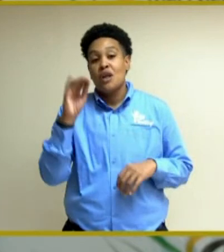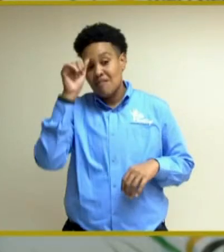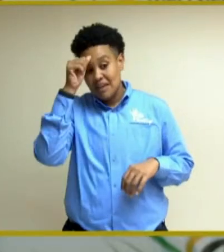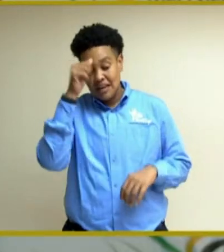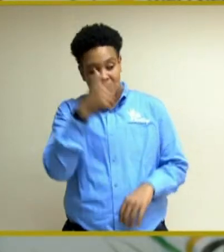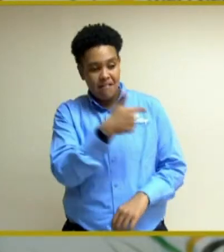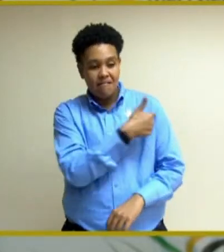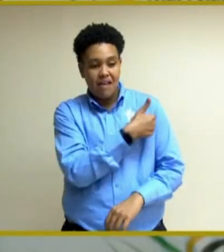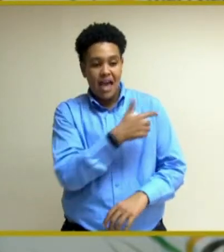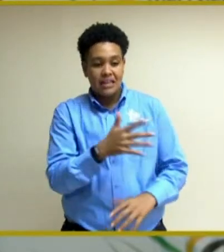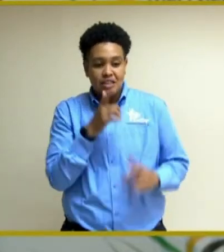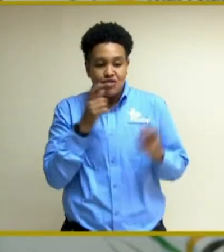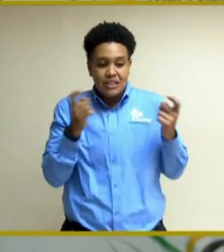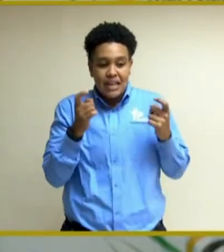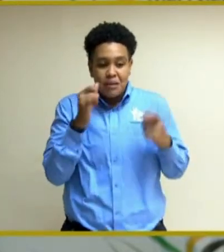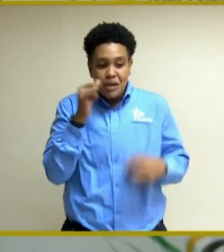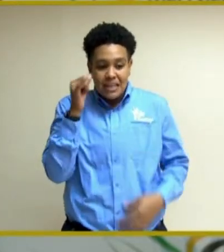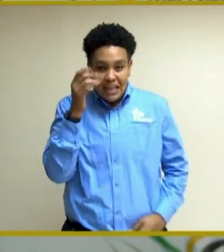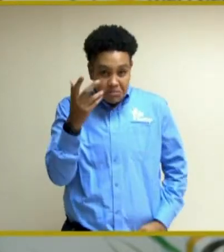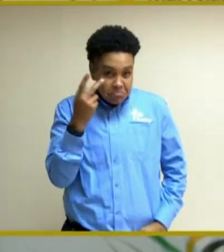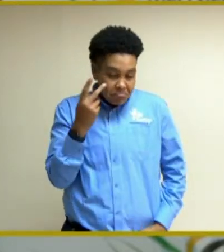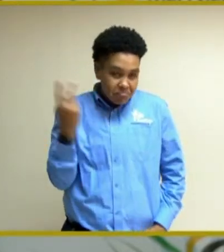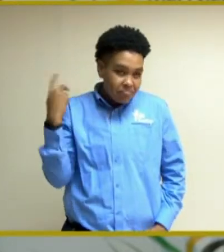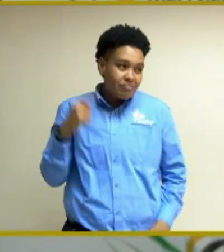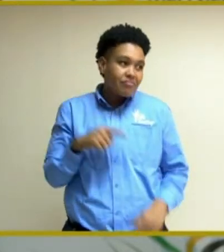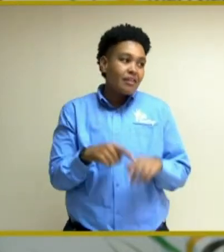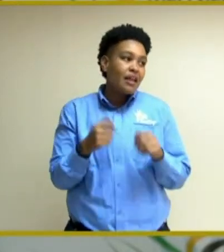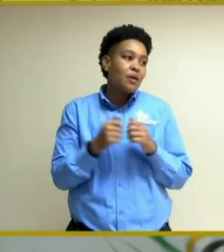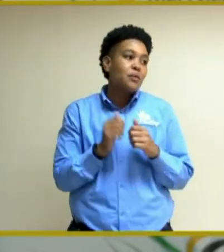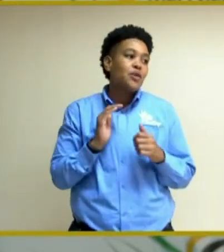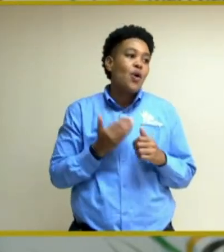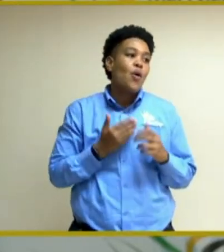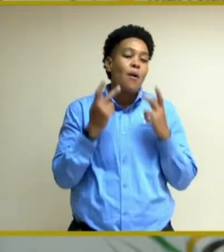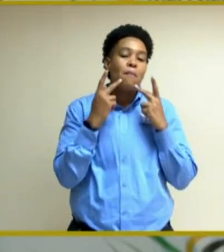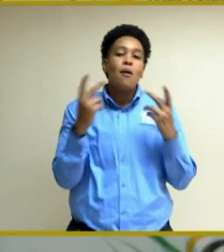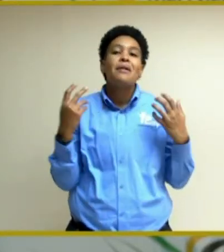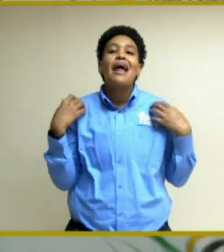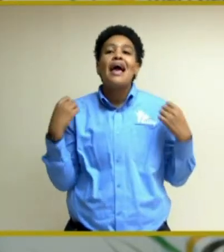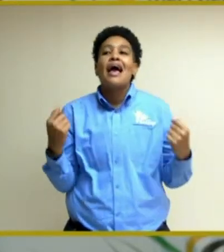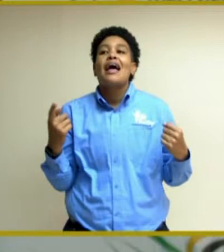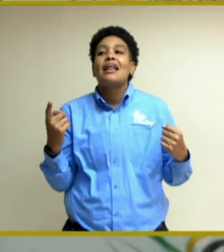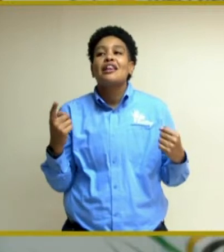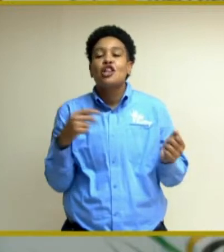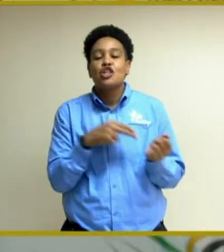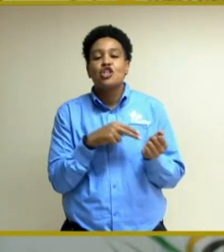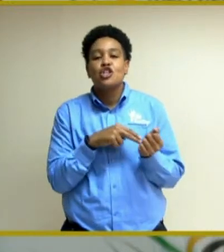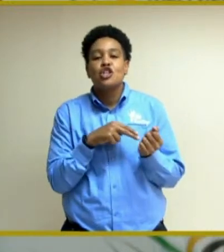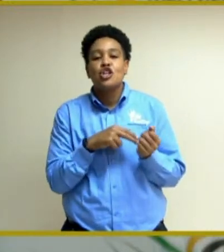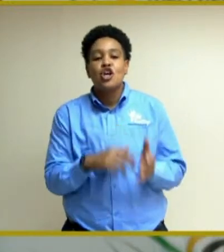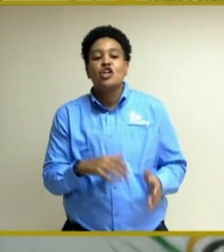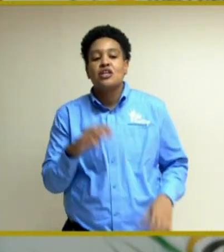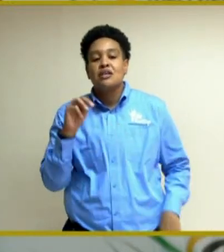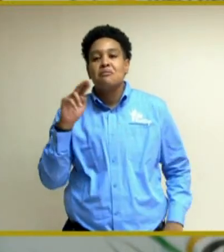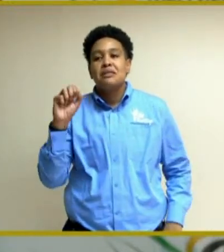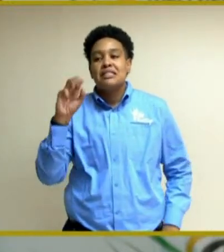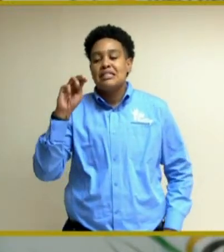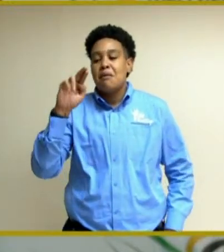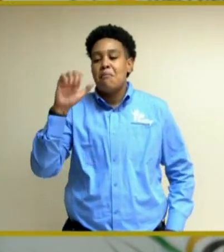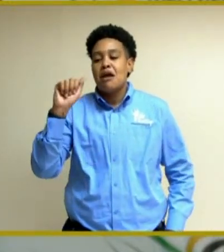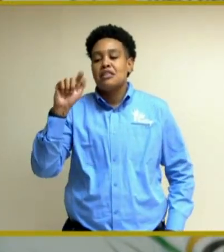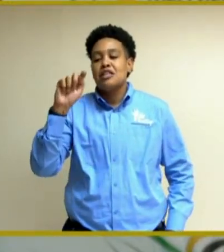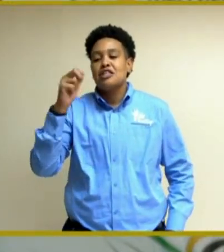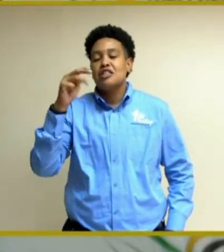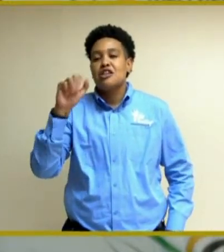vaccine yesterday, starting with our public health nurse, Mrs. Marcia